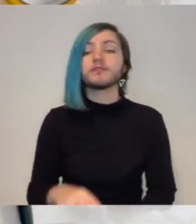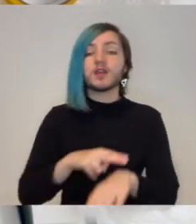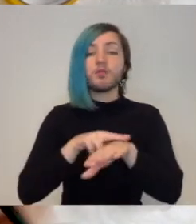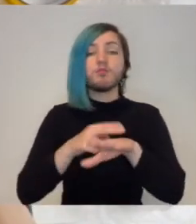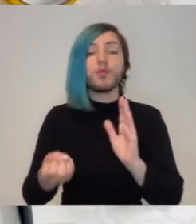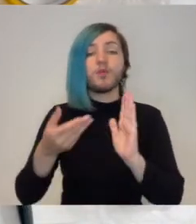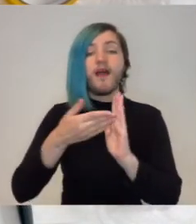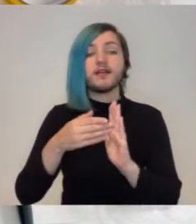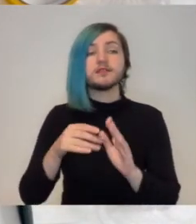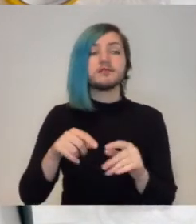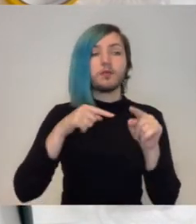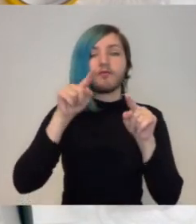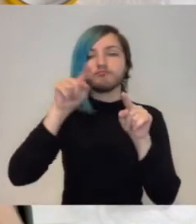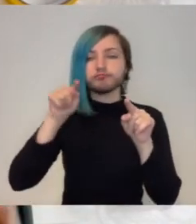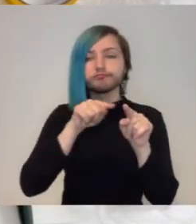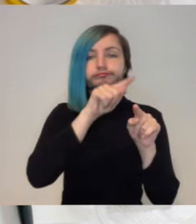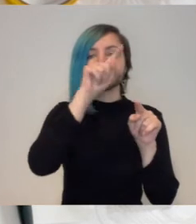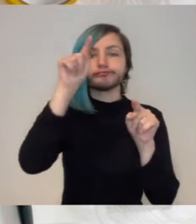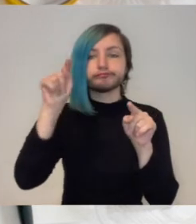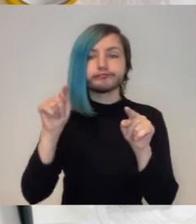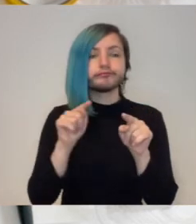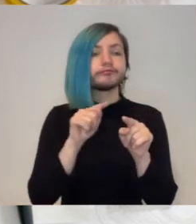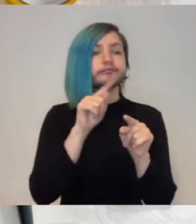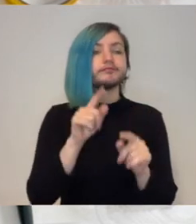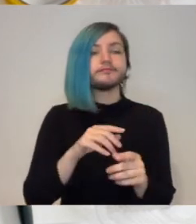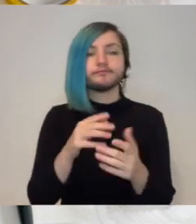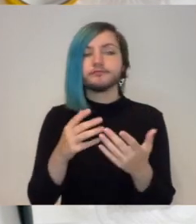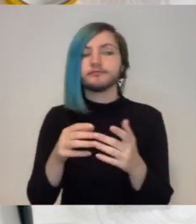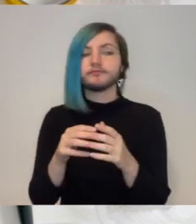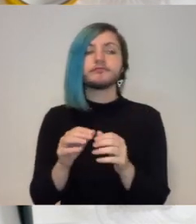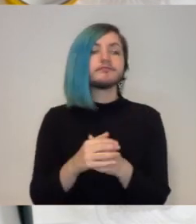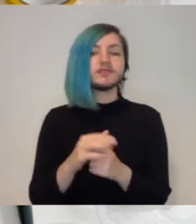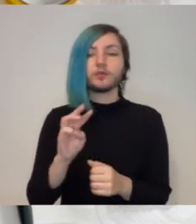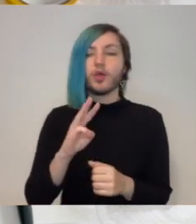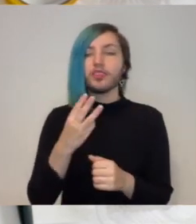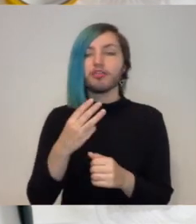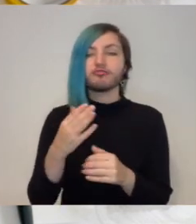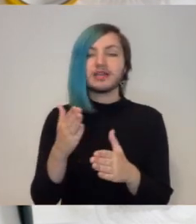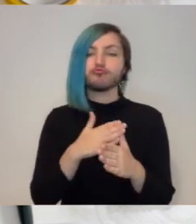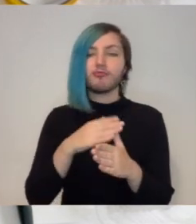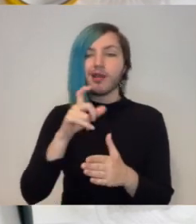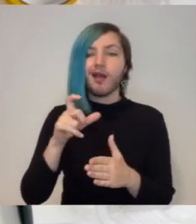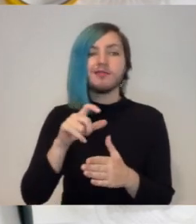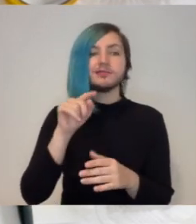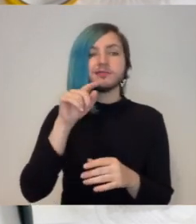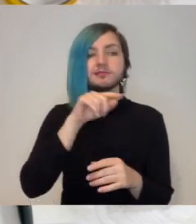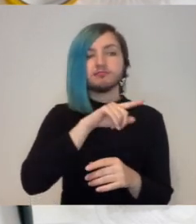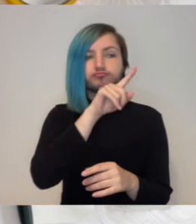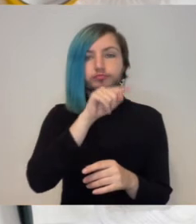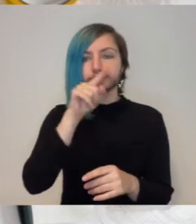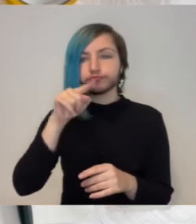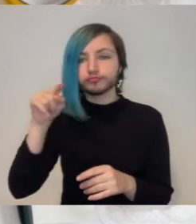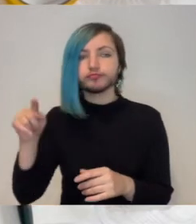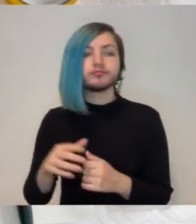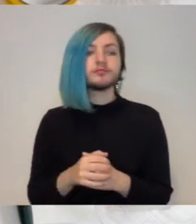the blue. So I've gone round my palette and round the three primaries.